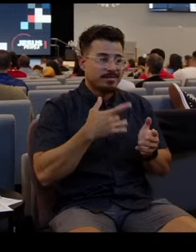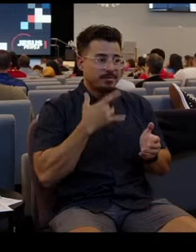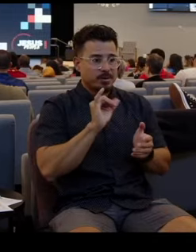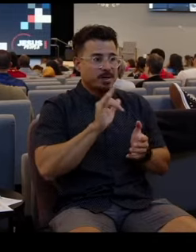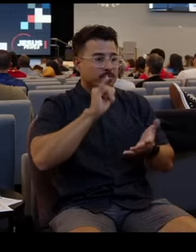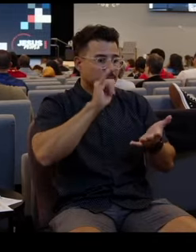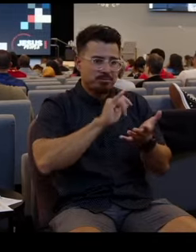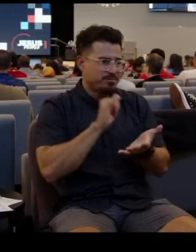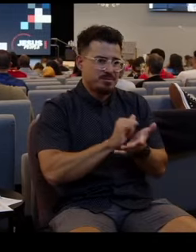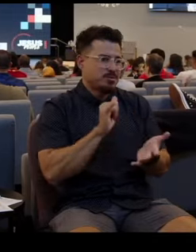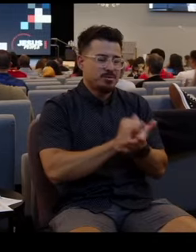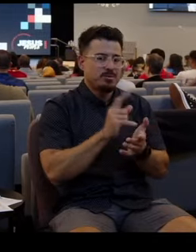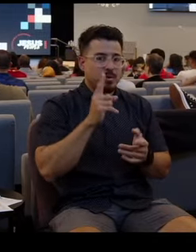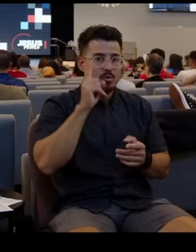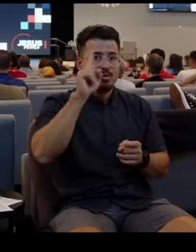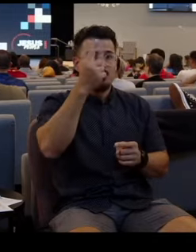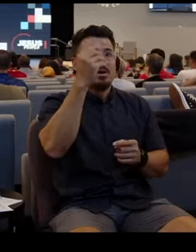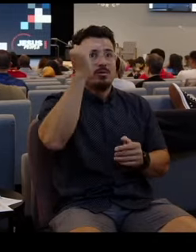And that's what he's saying.